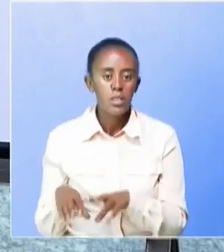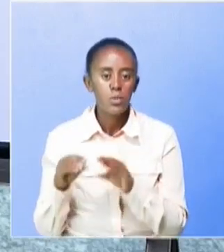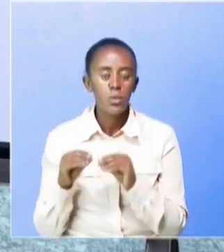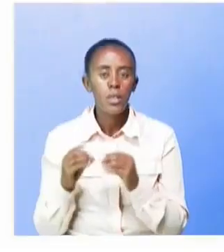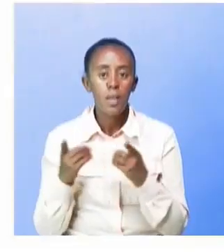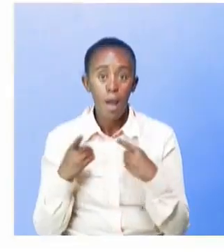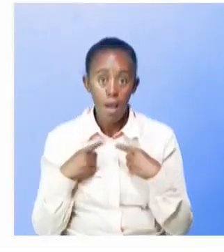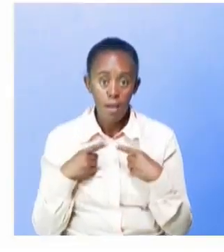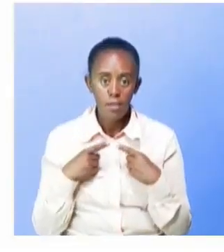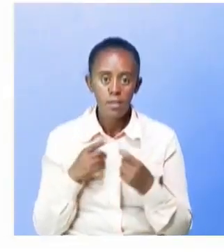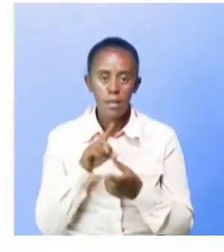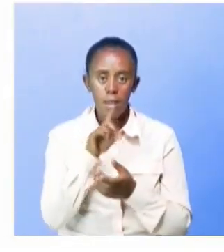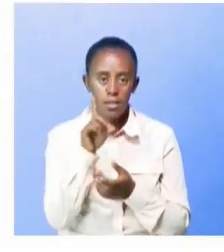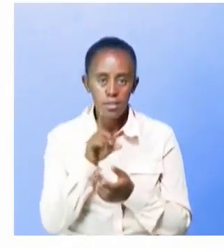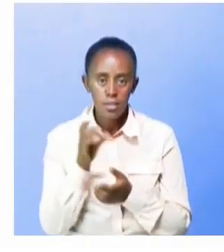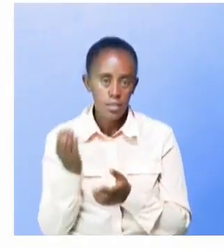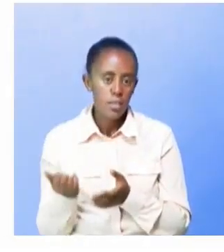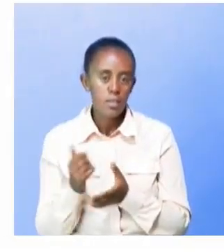had asked.